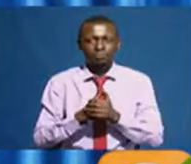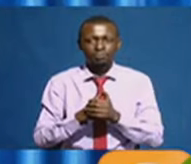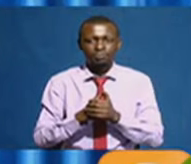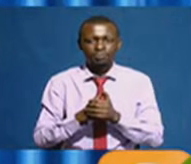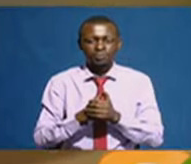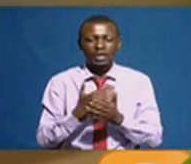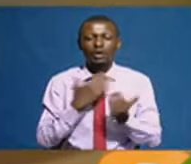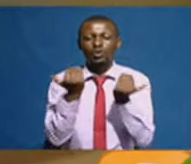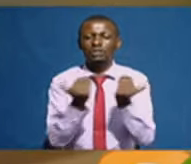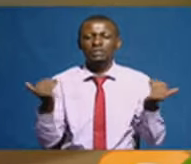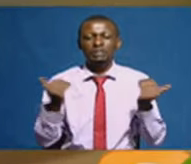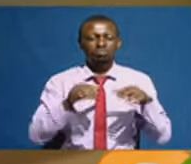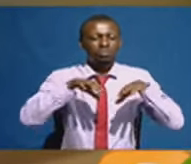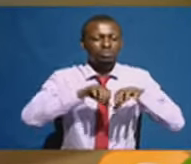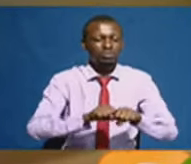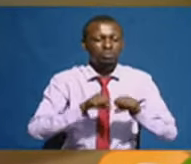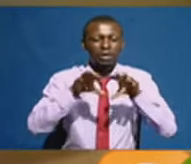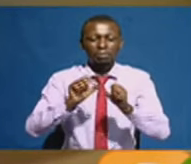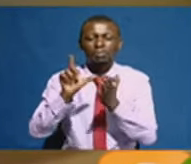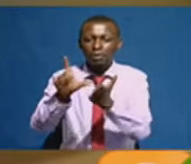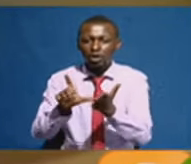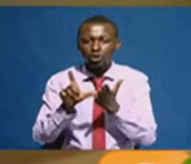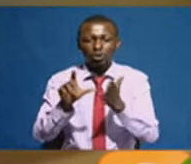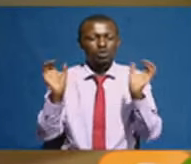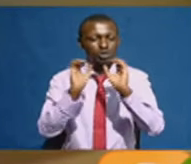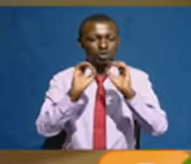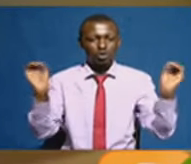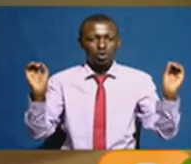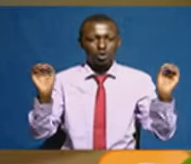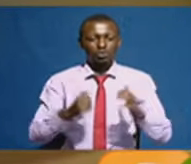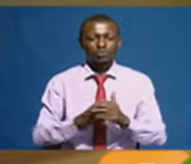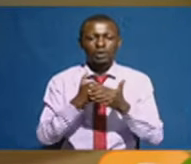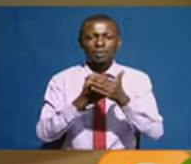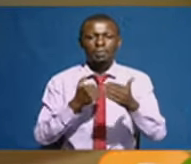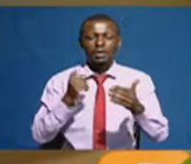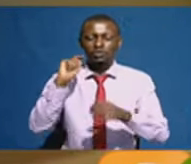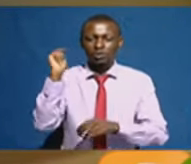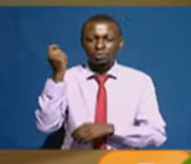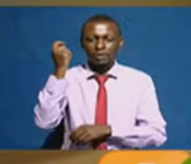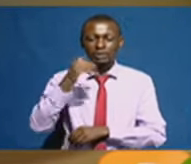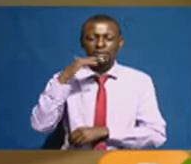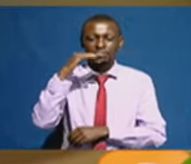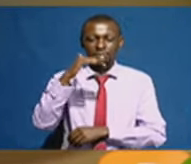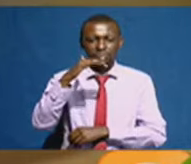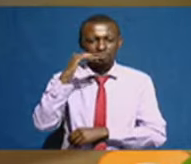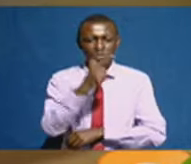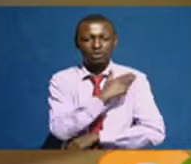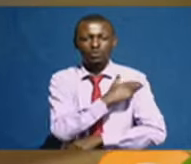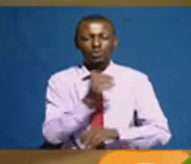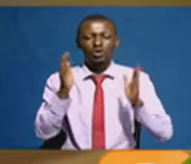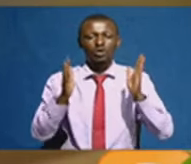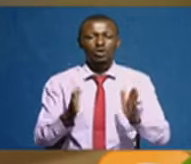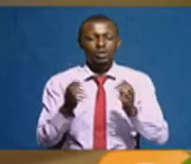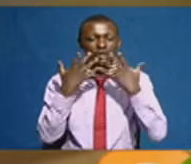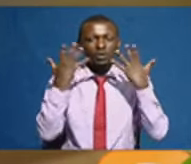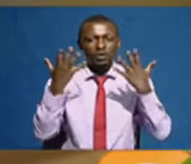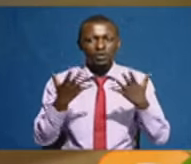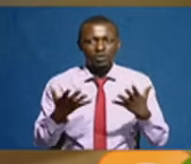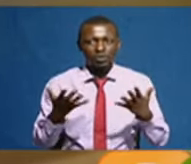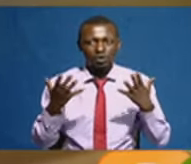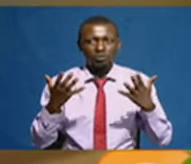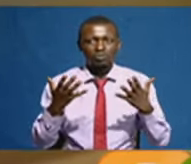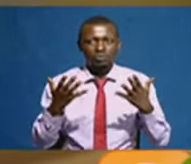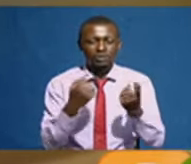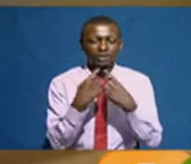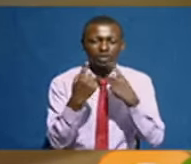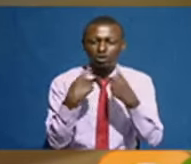children. I know just before the government the president spoke, Yvonne, I remember the doctors had said that they had spoken to everybody except